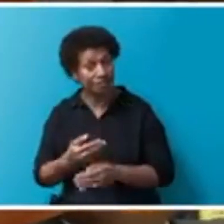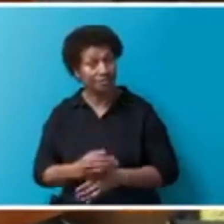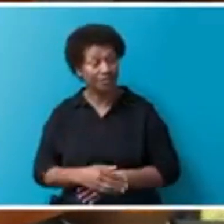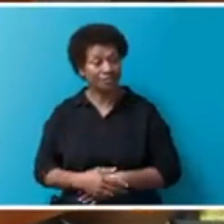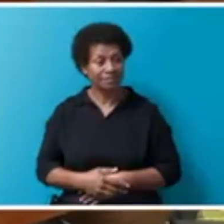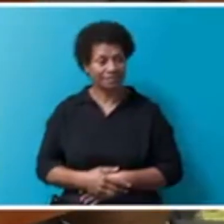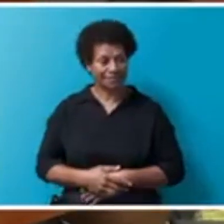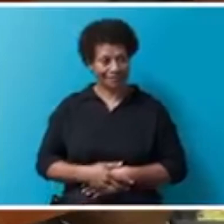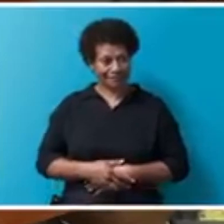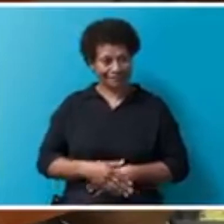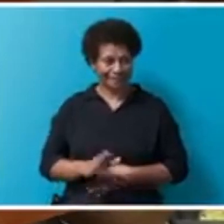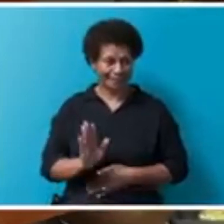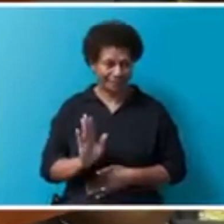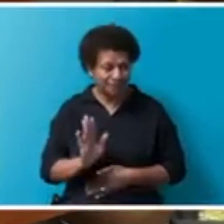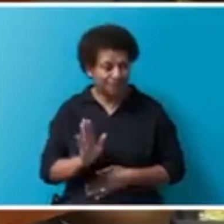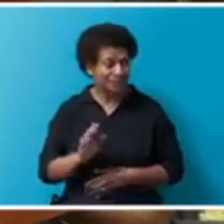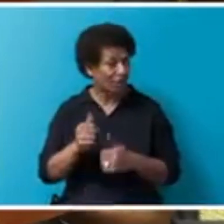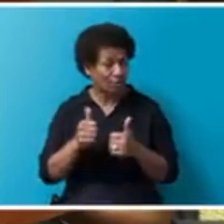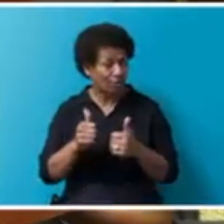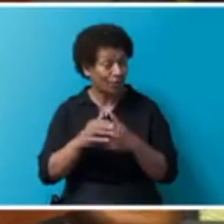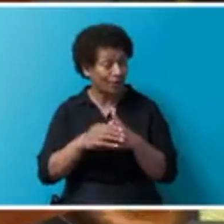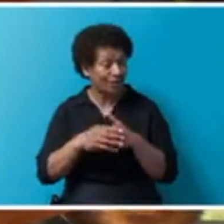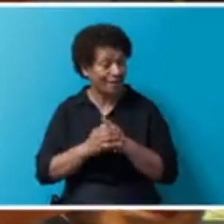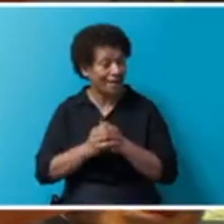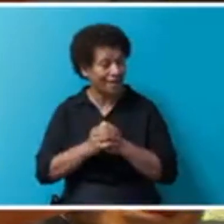I will not name them. They are good friends of mine.